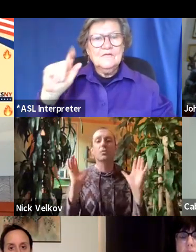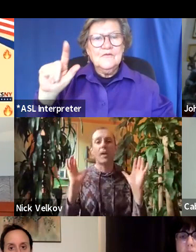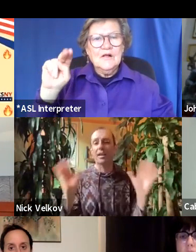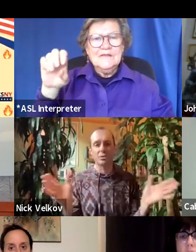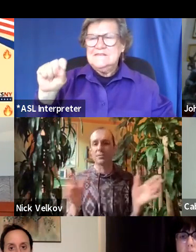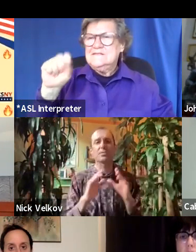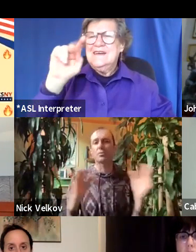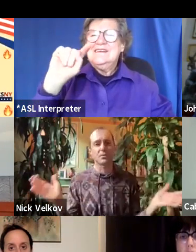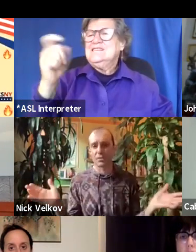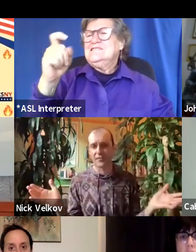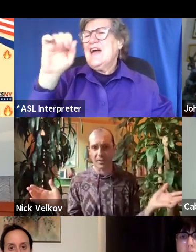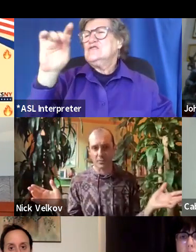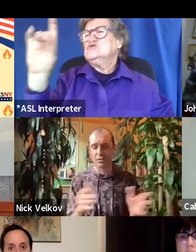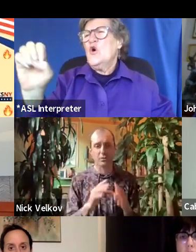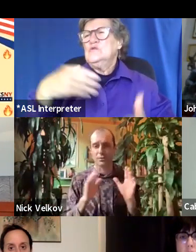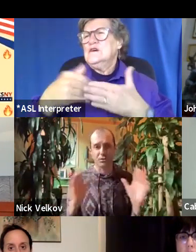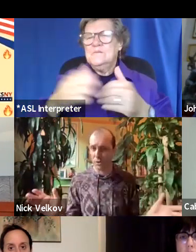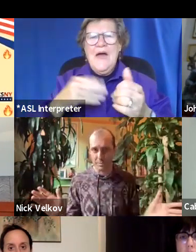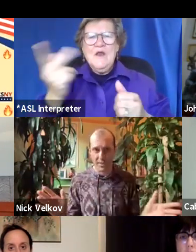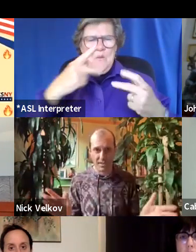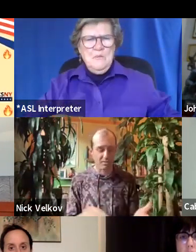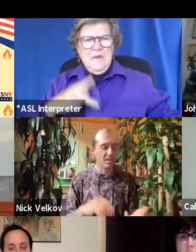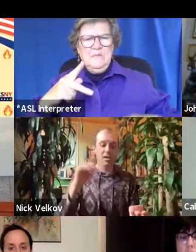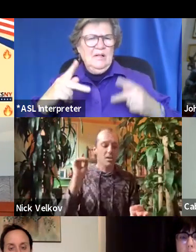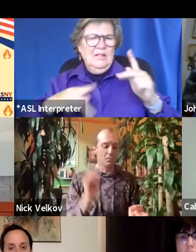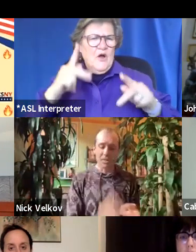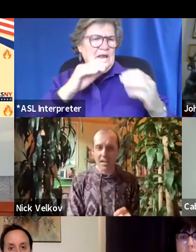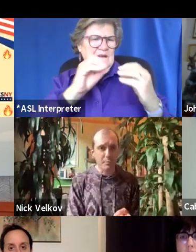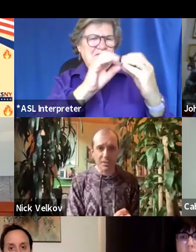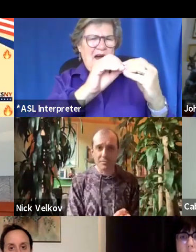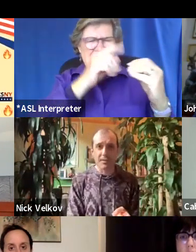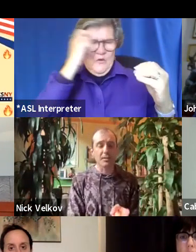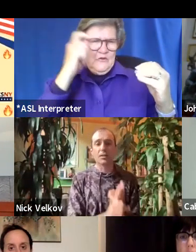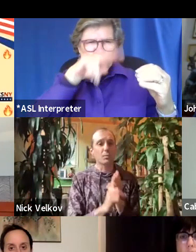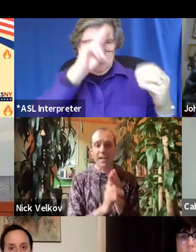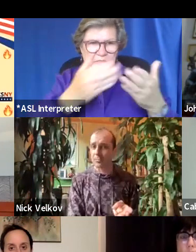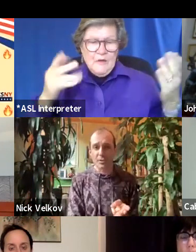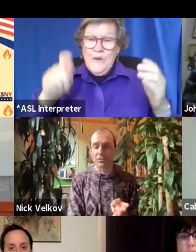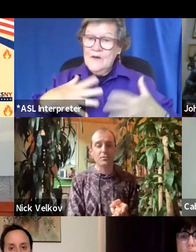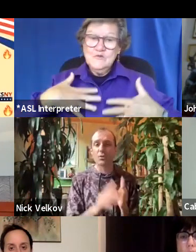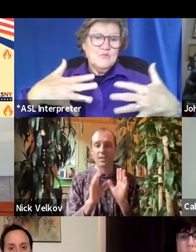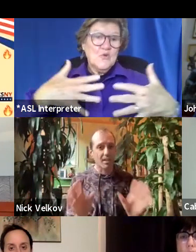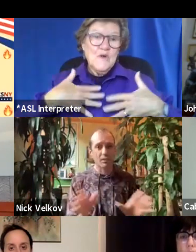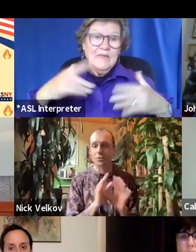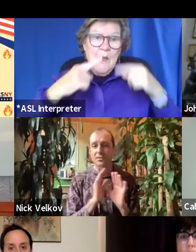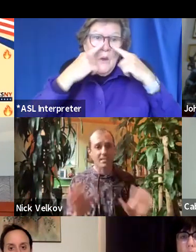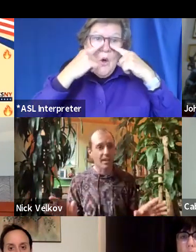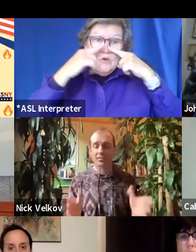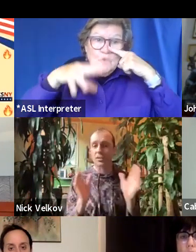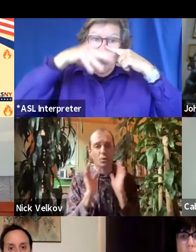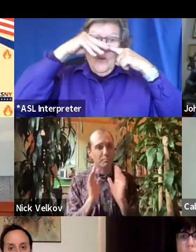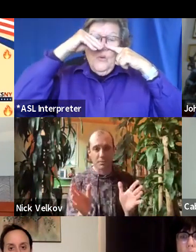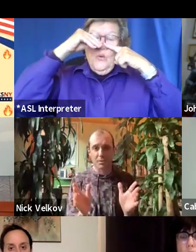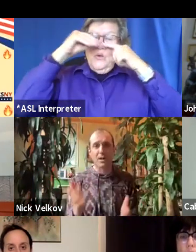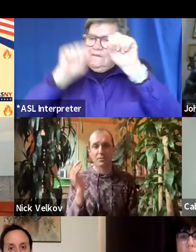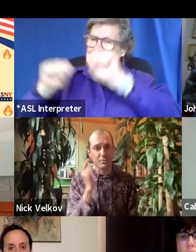matter. As humans, we're still gonna fight with each other over stupid things. We gotta breathe better. We gotta breathe through the nose. I'm telling you, the science